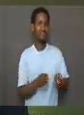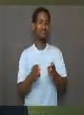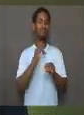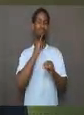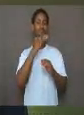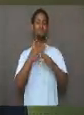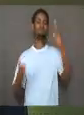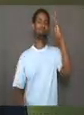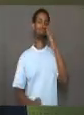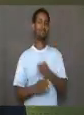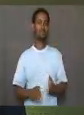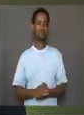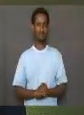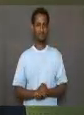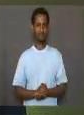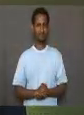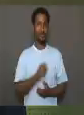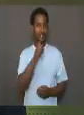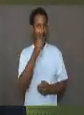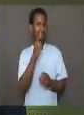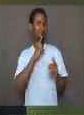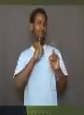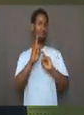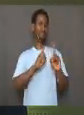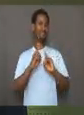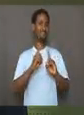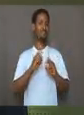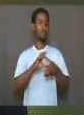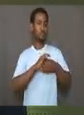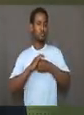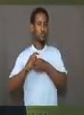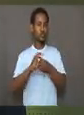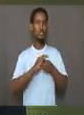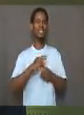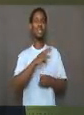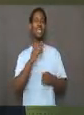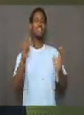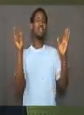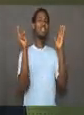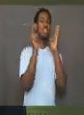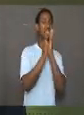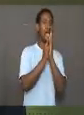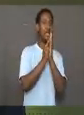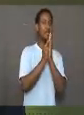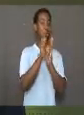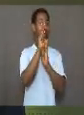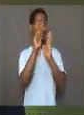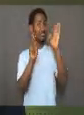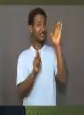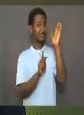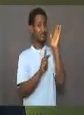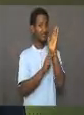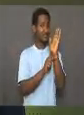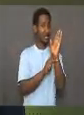built. You have also discussed the social and legal principles that make